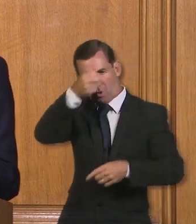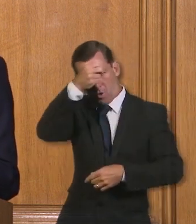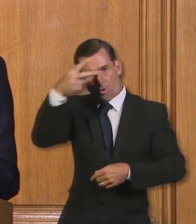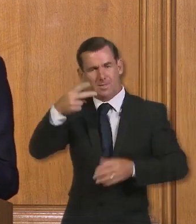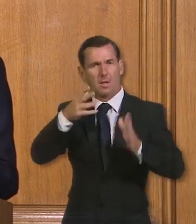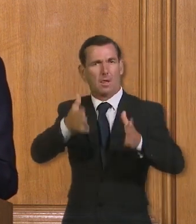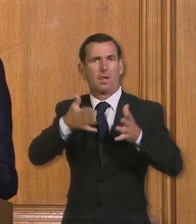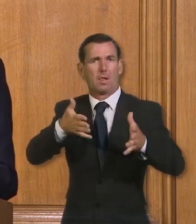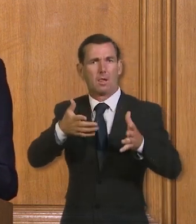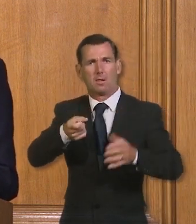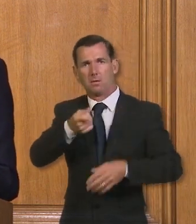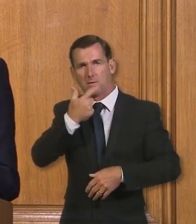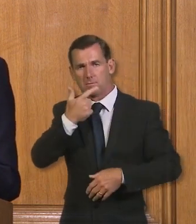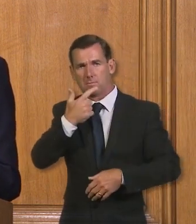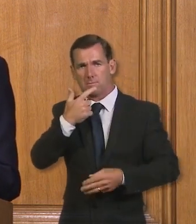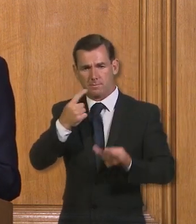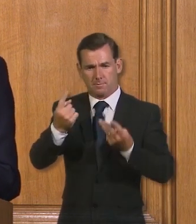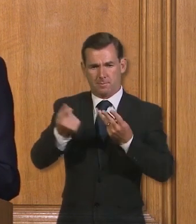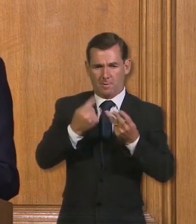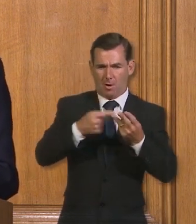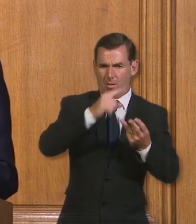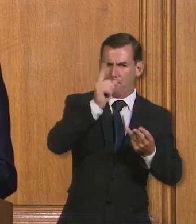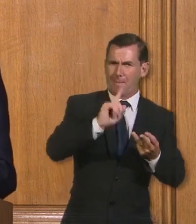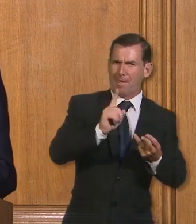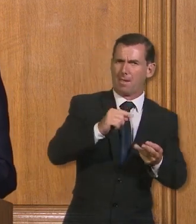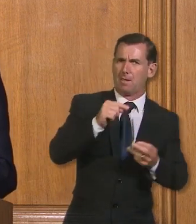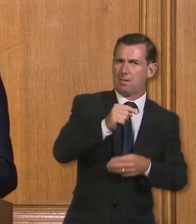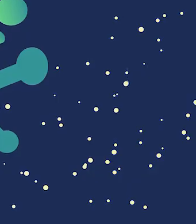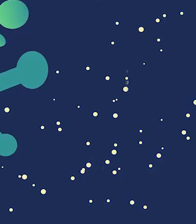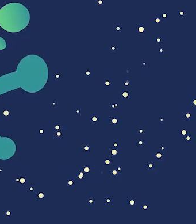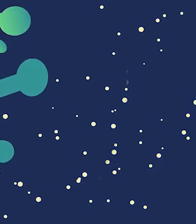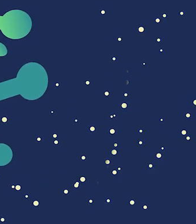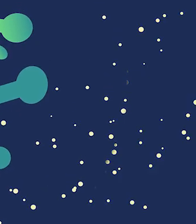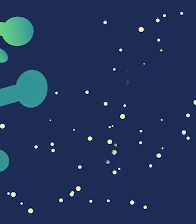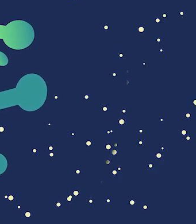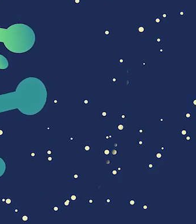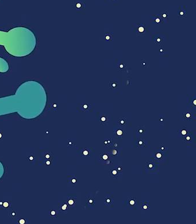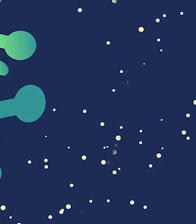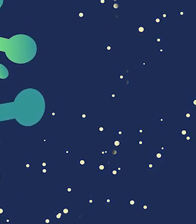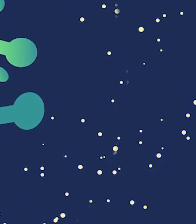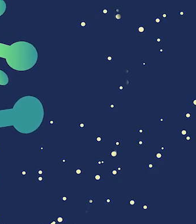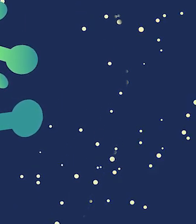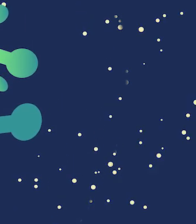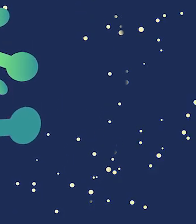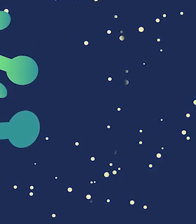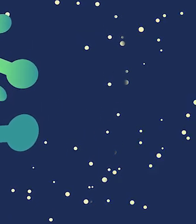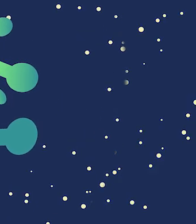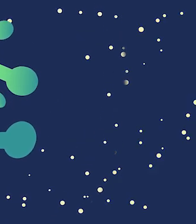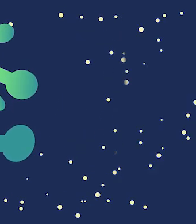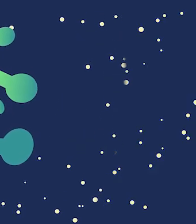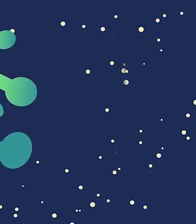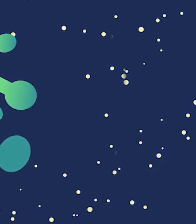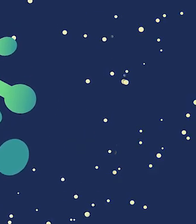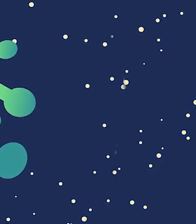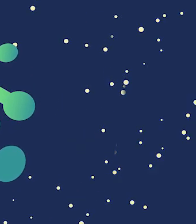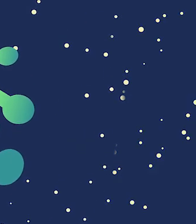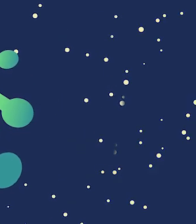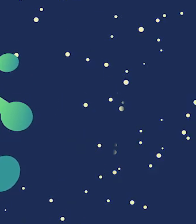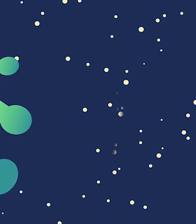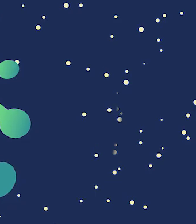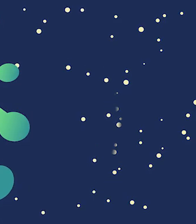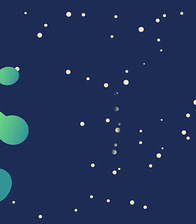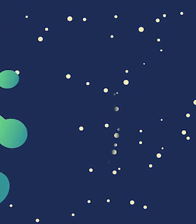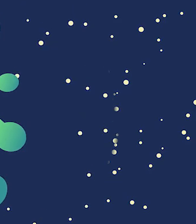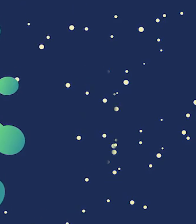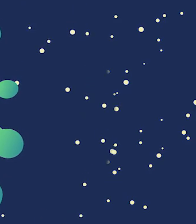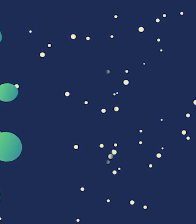have COVID, and we did not see a benefit in those patients. So it's not a drug that you would use in the community or in outpatients or in patients